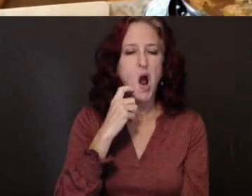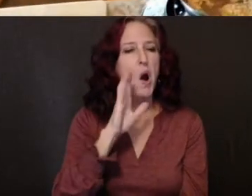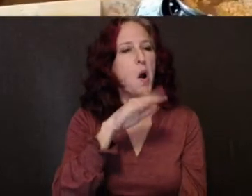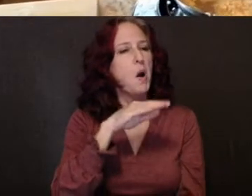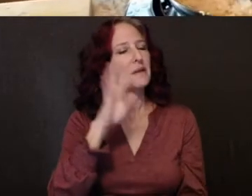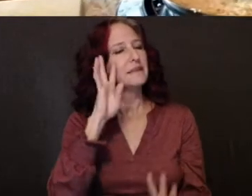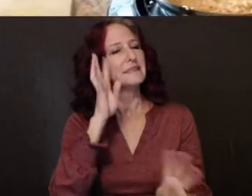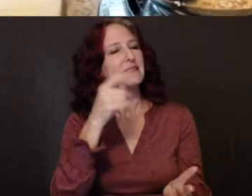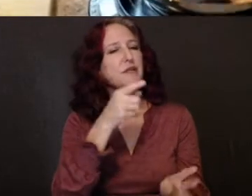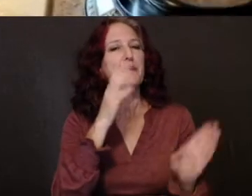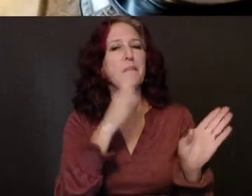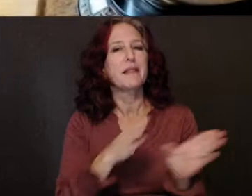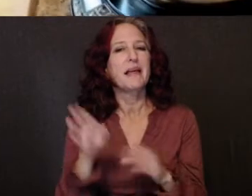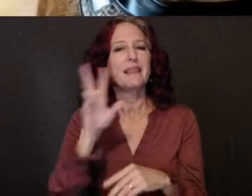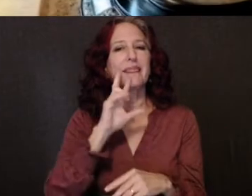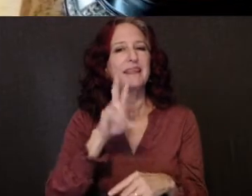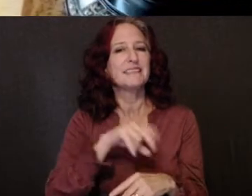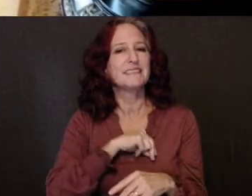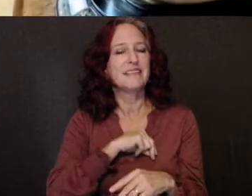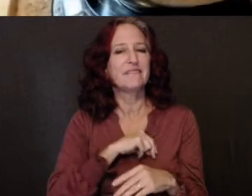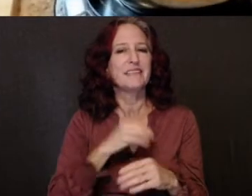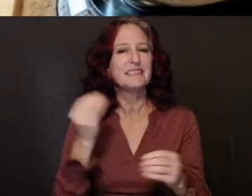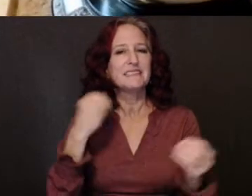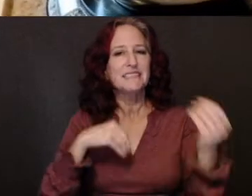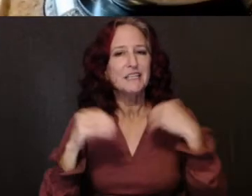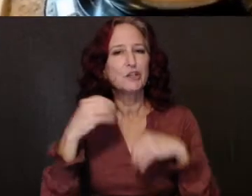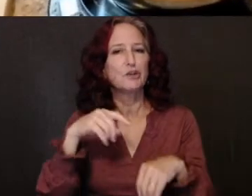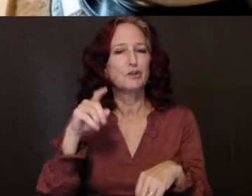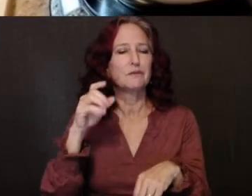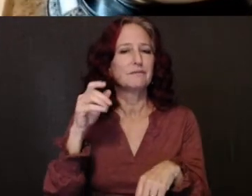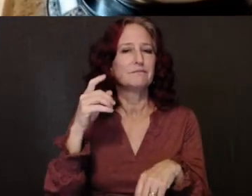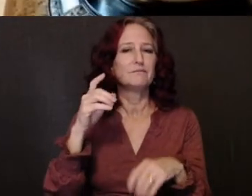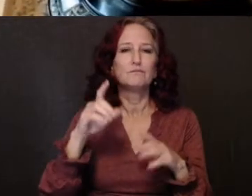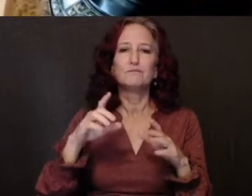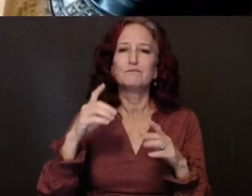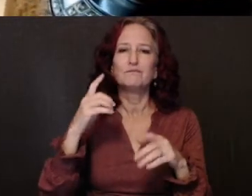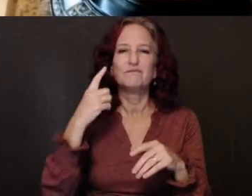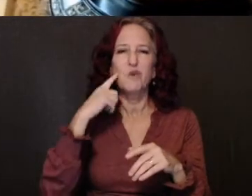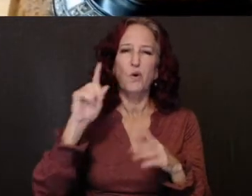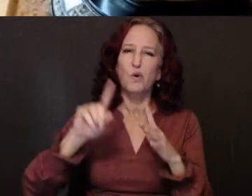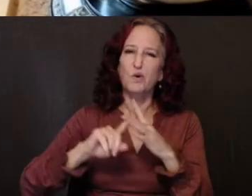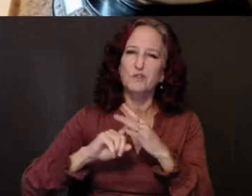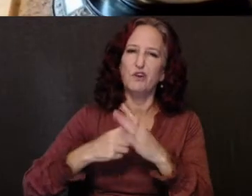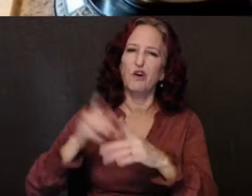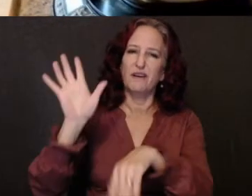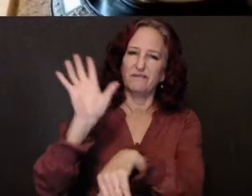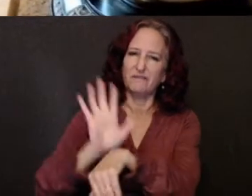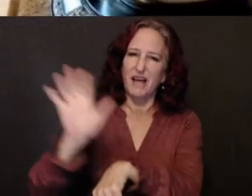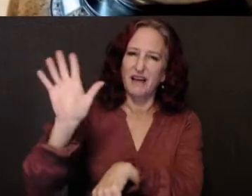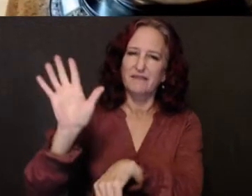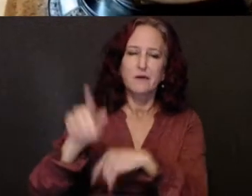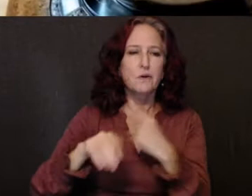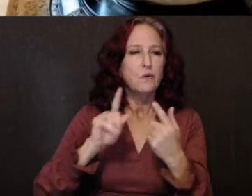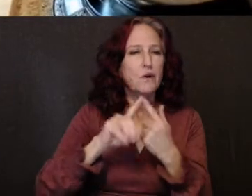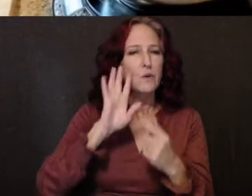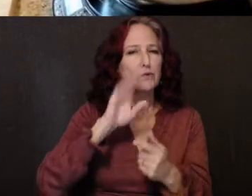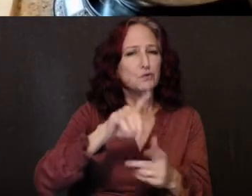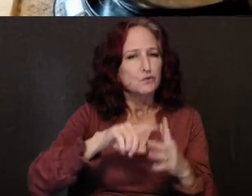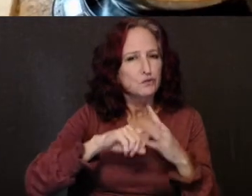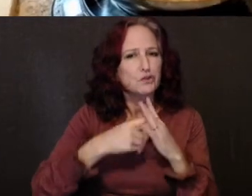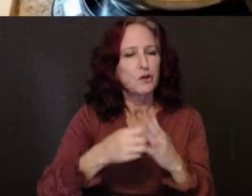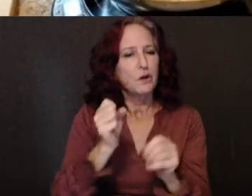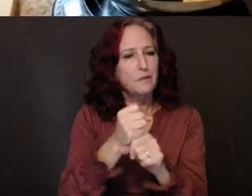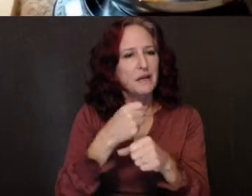And that's just vegetable stock. That's just a vegetable stock. Yep. So let's say you were planning